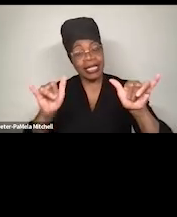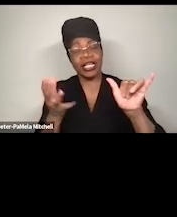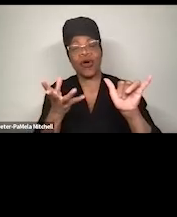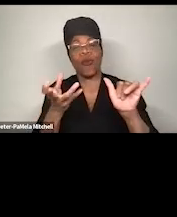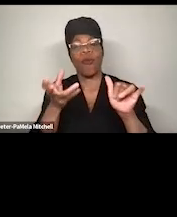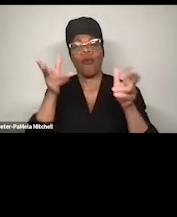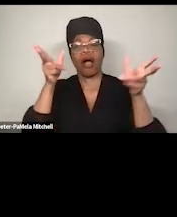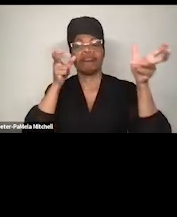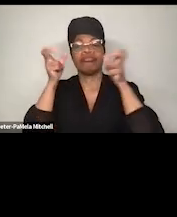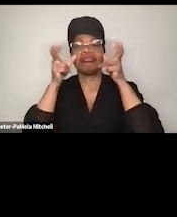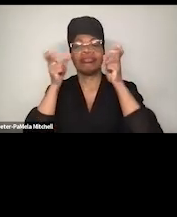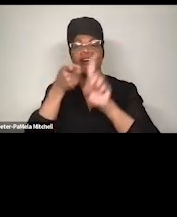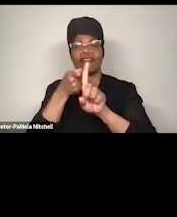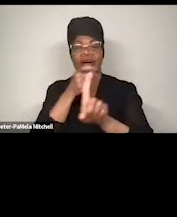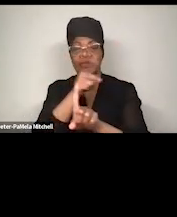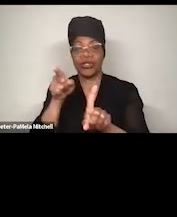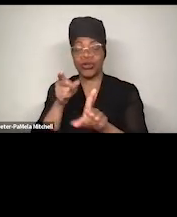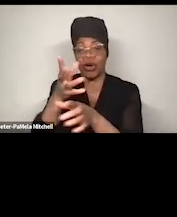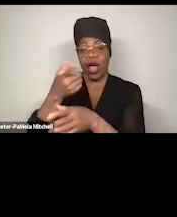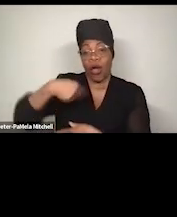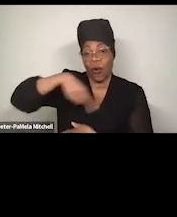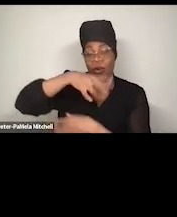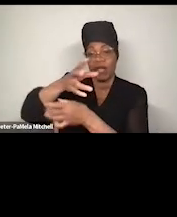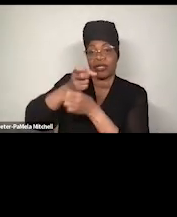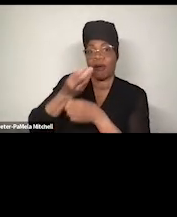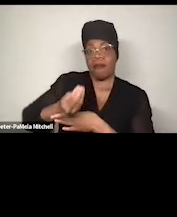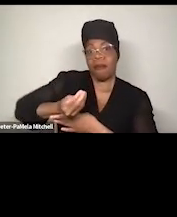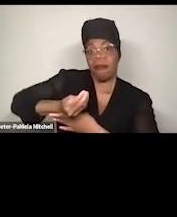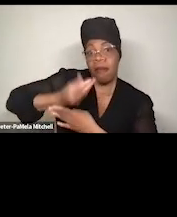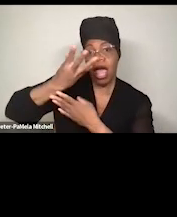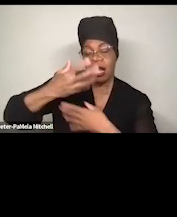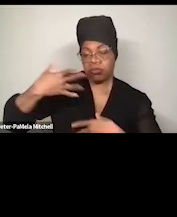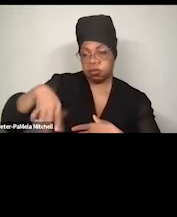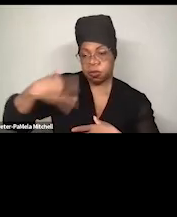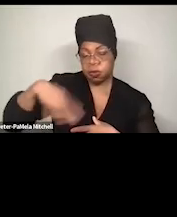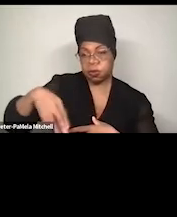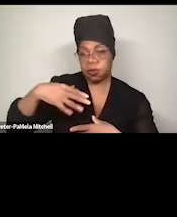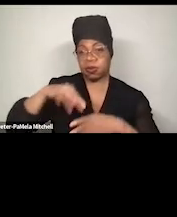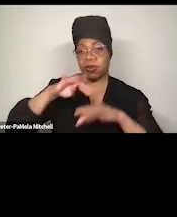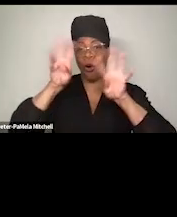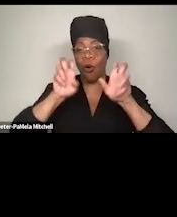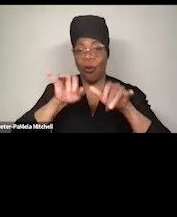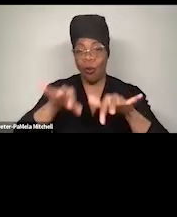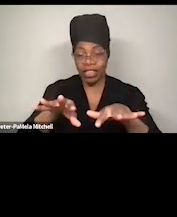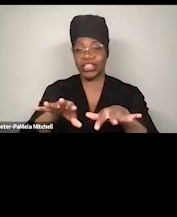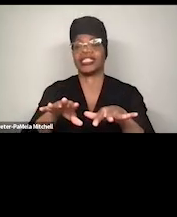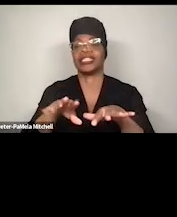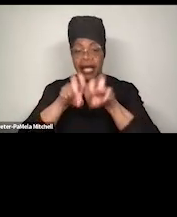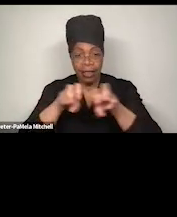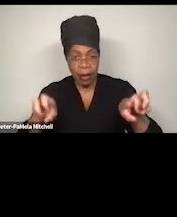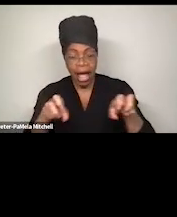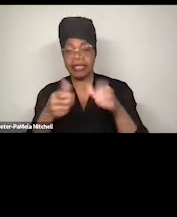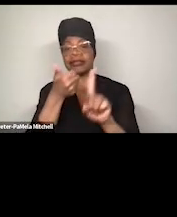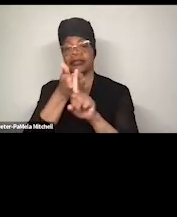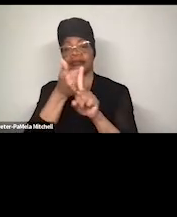received hundreds of questions before the webinar. The panelists have reviewed those, and there'll be a